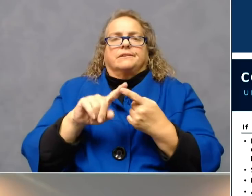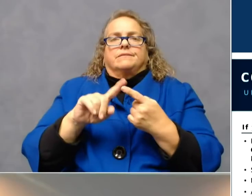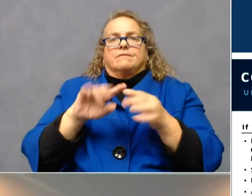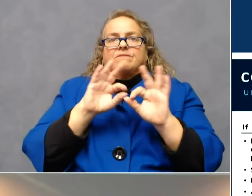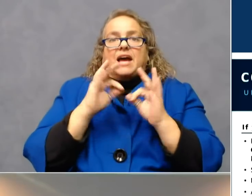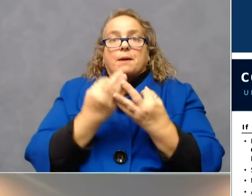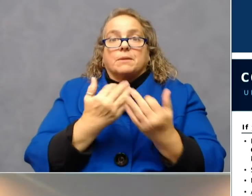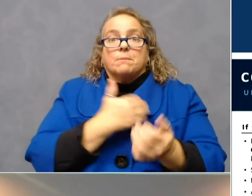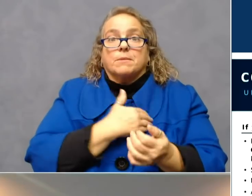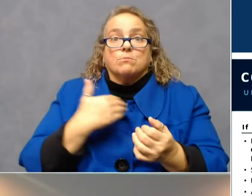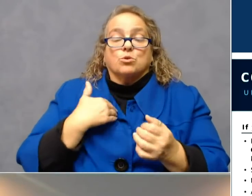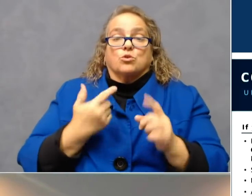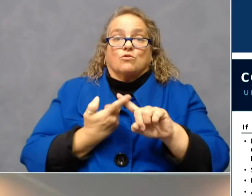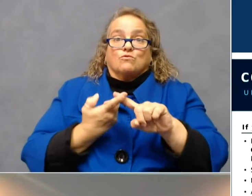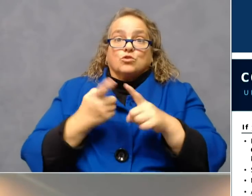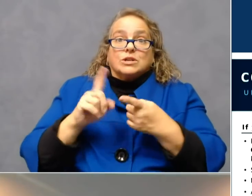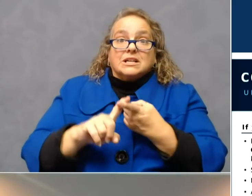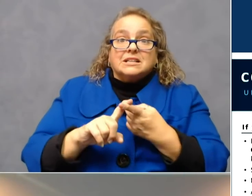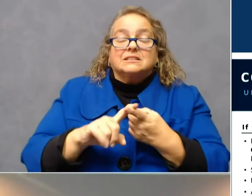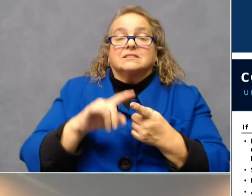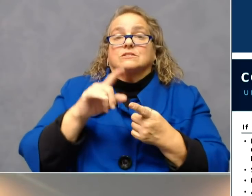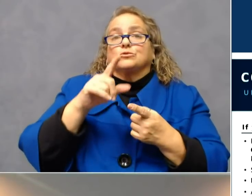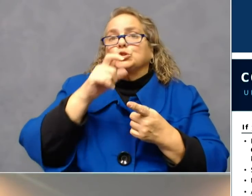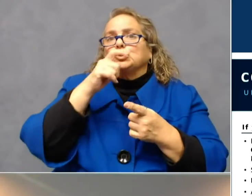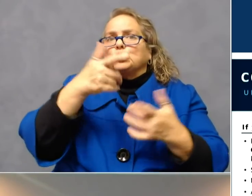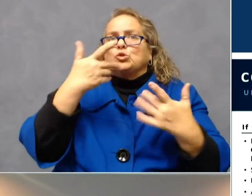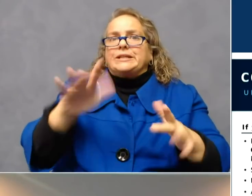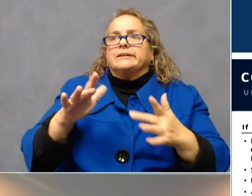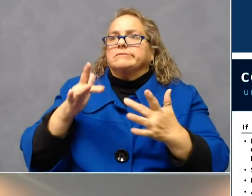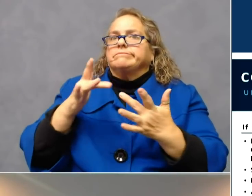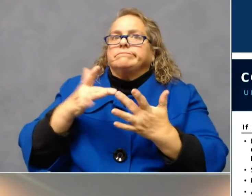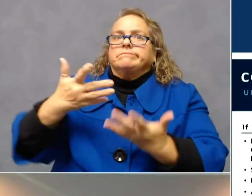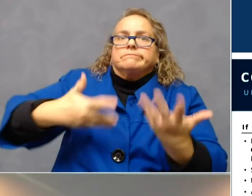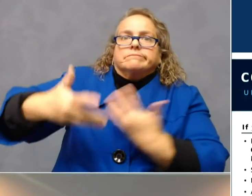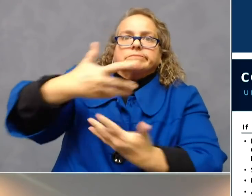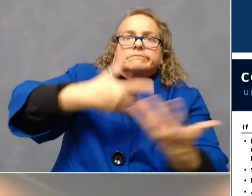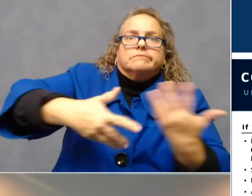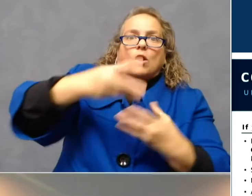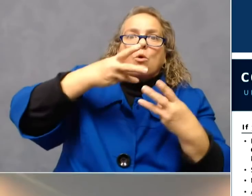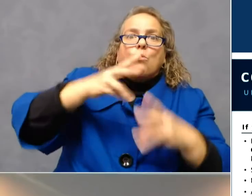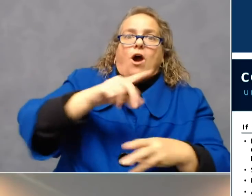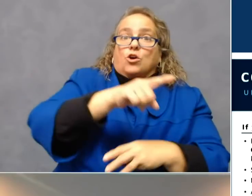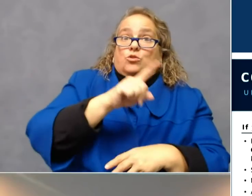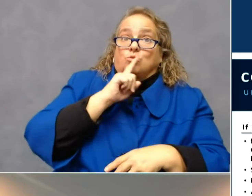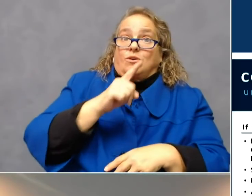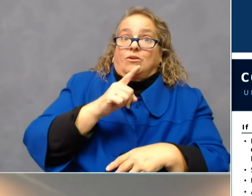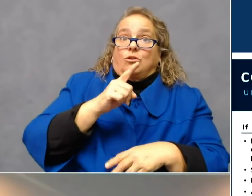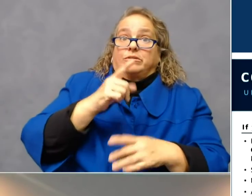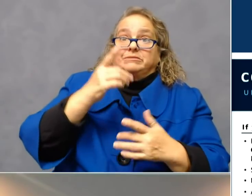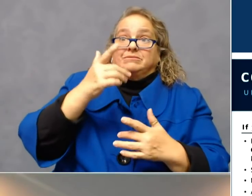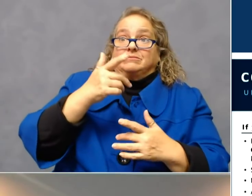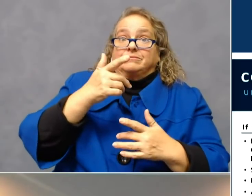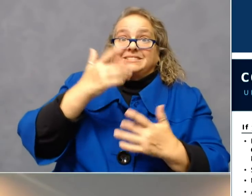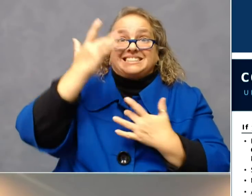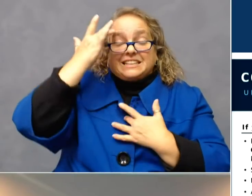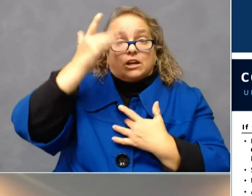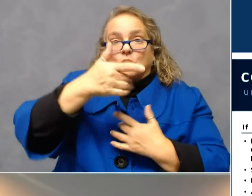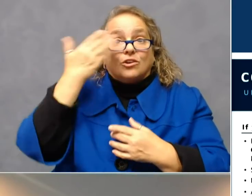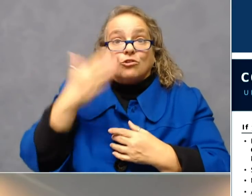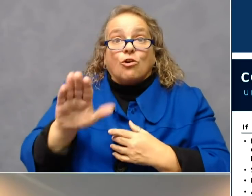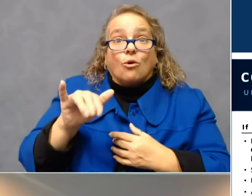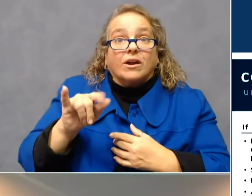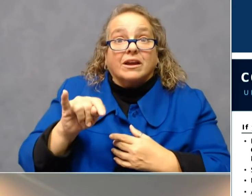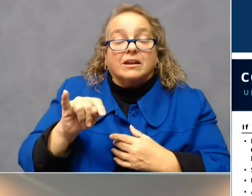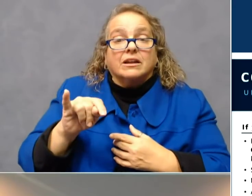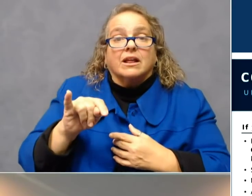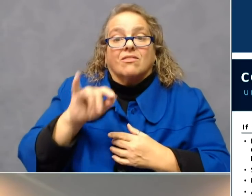they know that they may have come in contact with while they were infectious. And then that person can use that